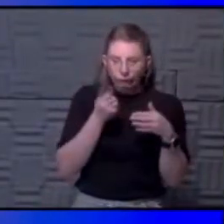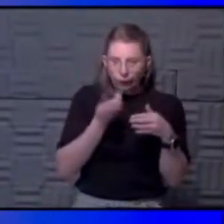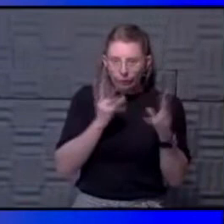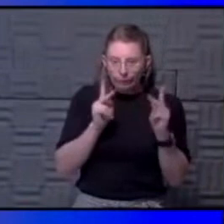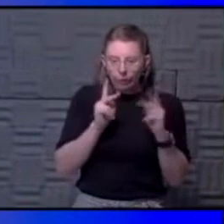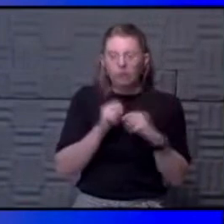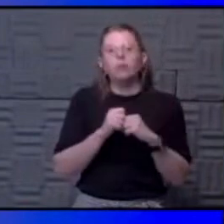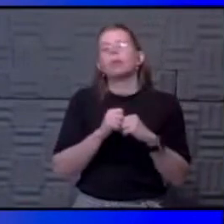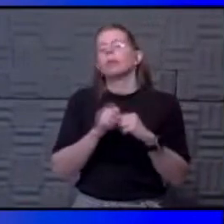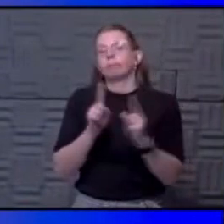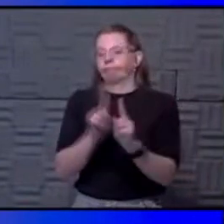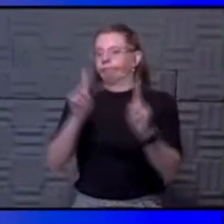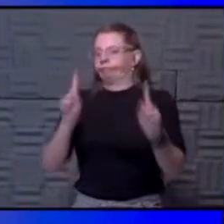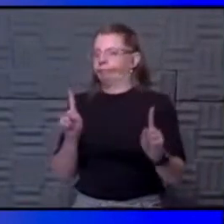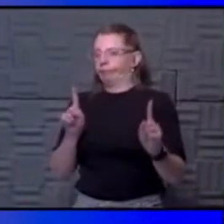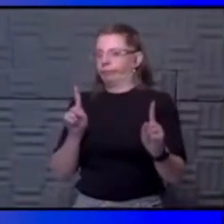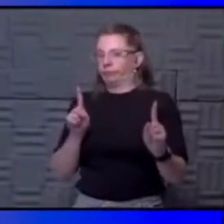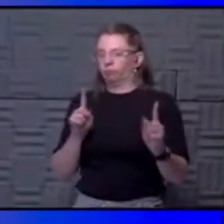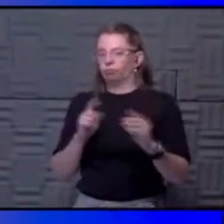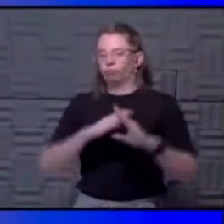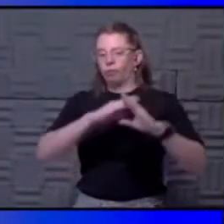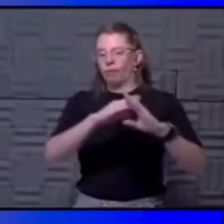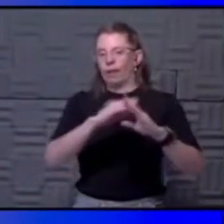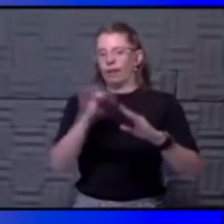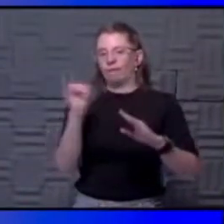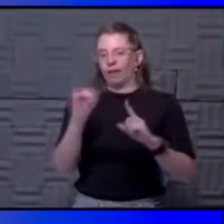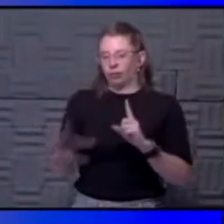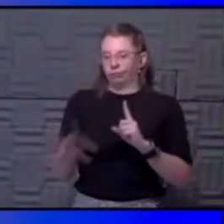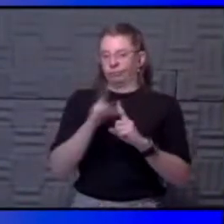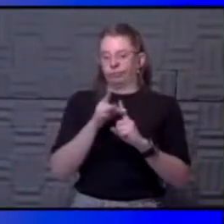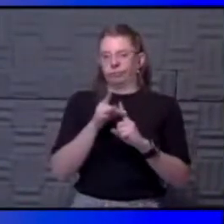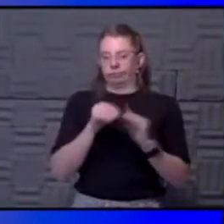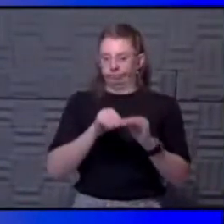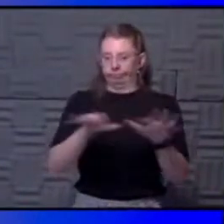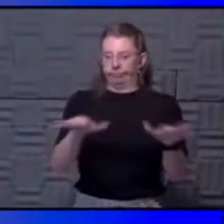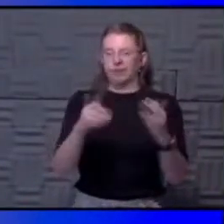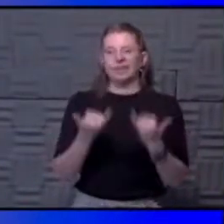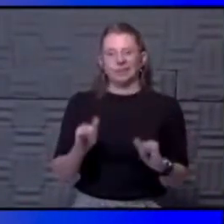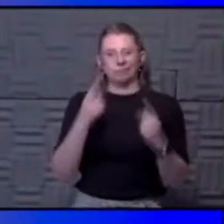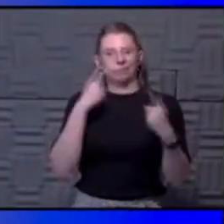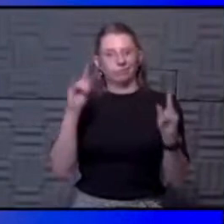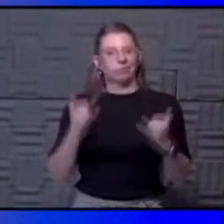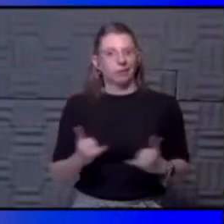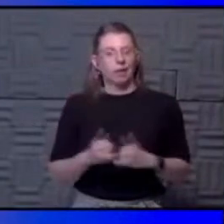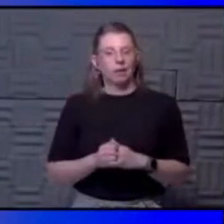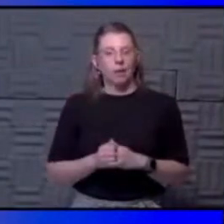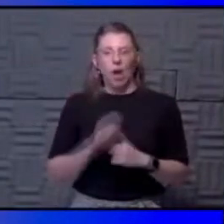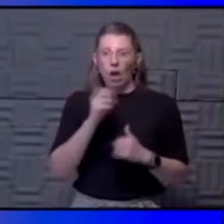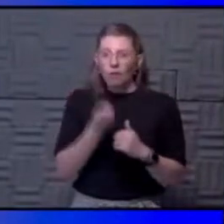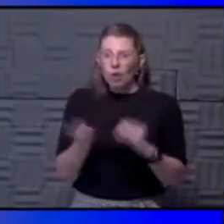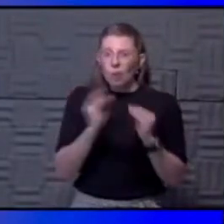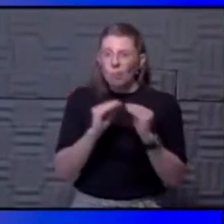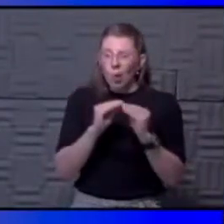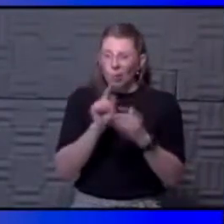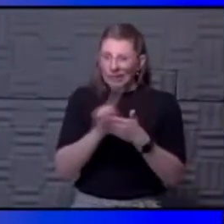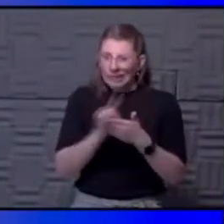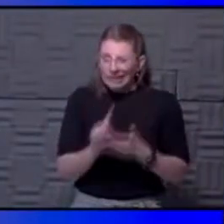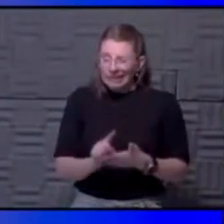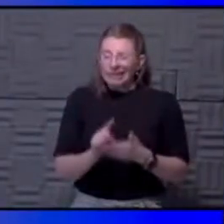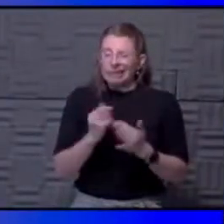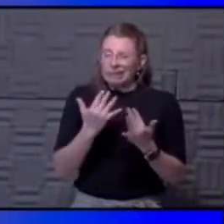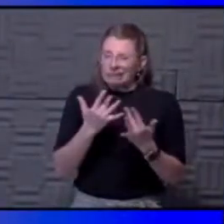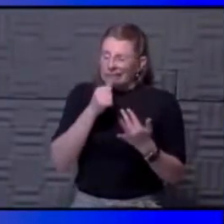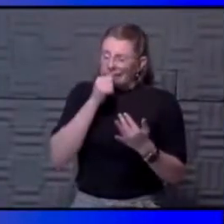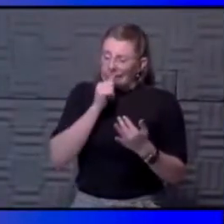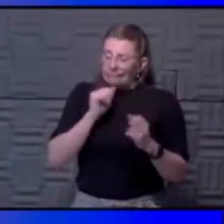distancing, all of those things that prevent infection still work today. And so you can do that for another couple weeks until this does really turn the